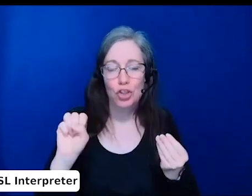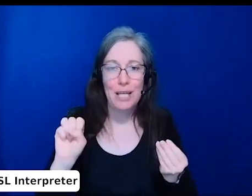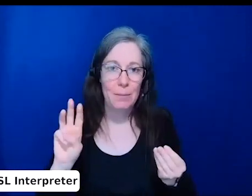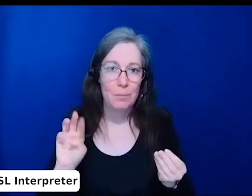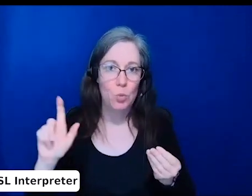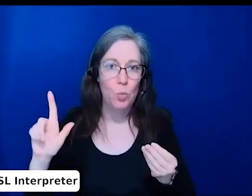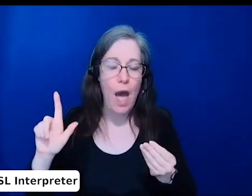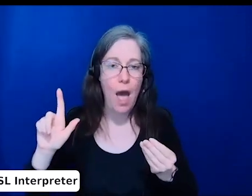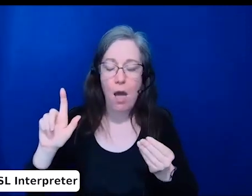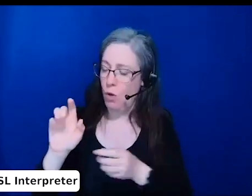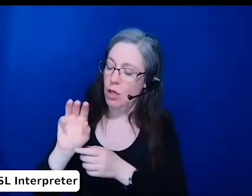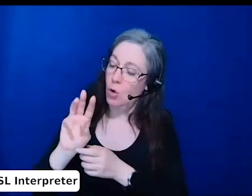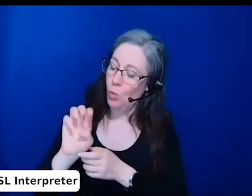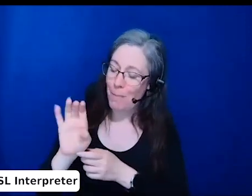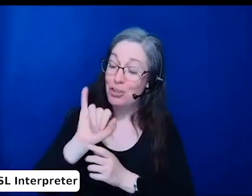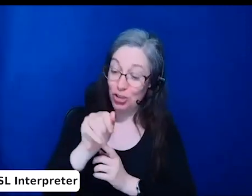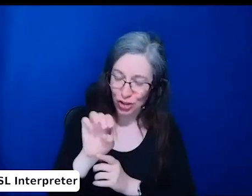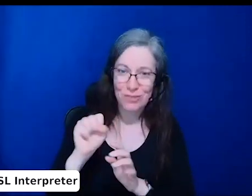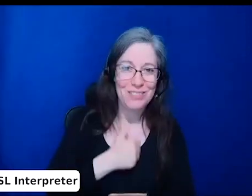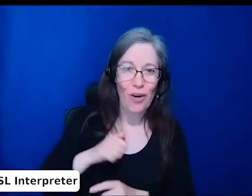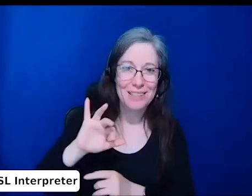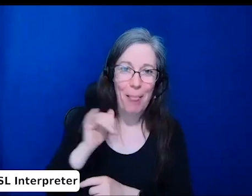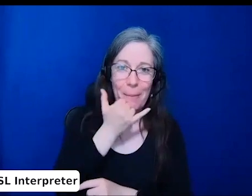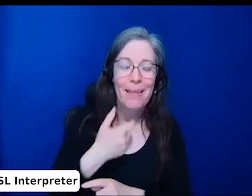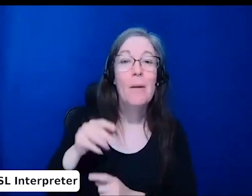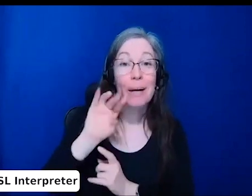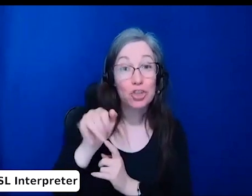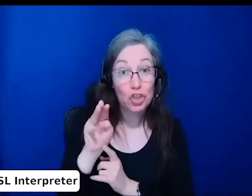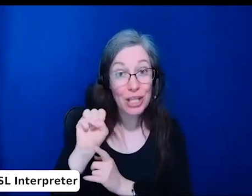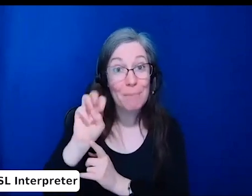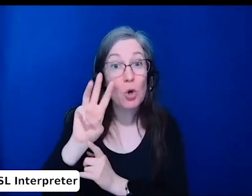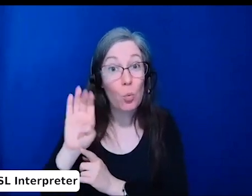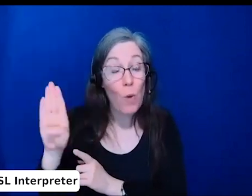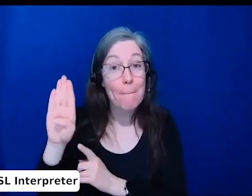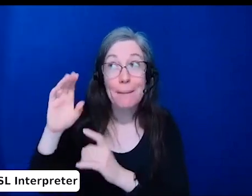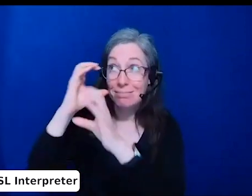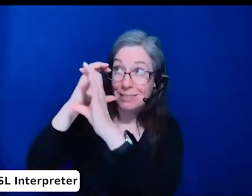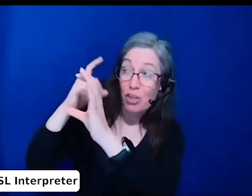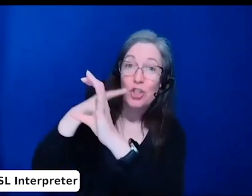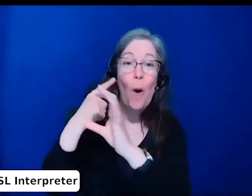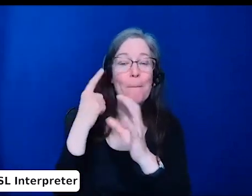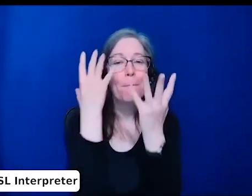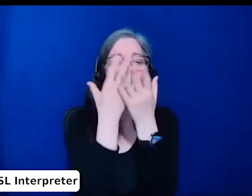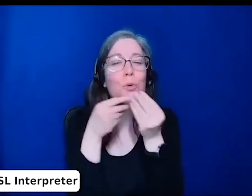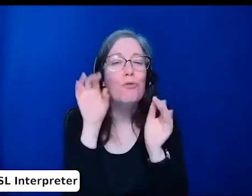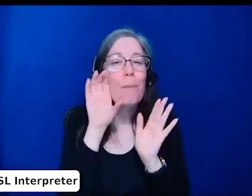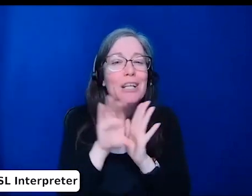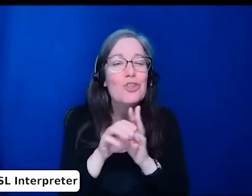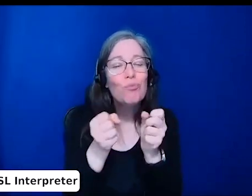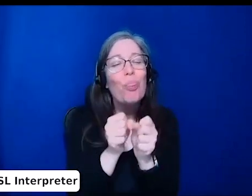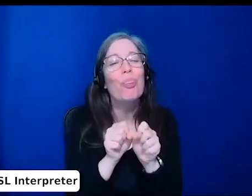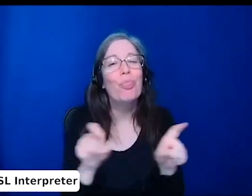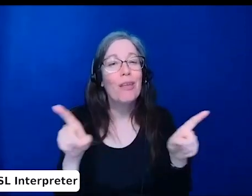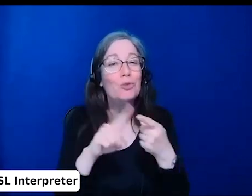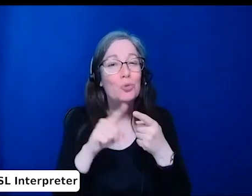public consumption. That is, in my opinion, an incredibly important facet of science, that we have ways to communicate